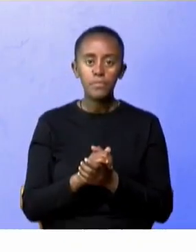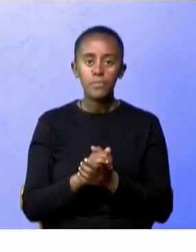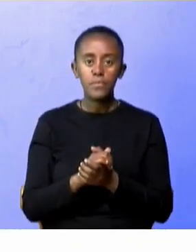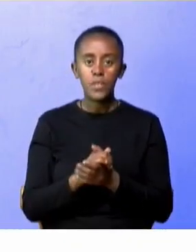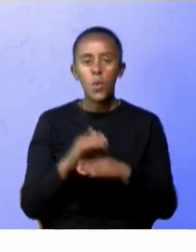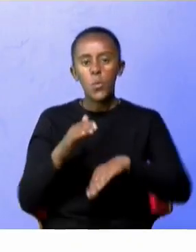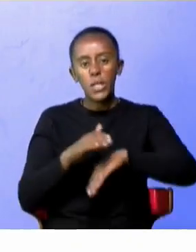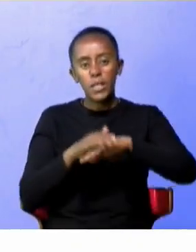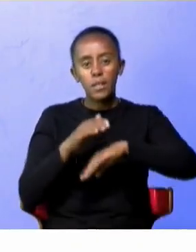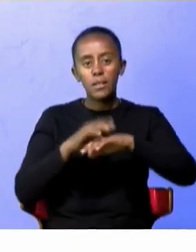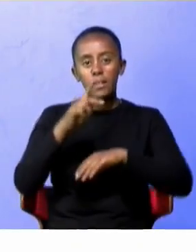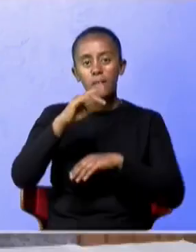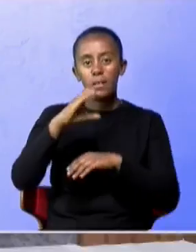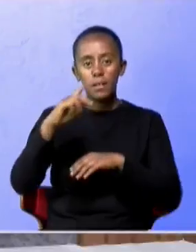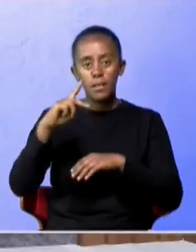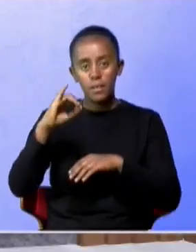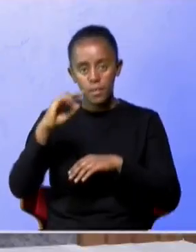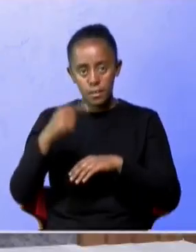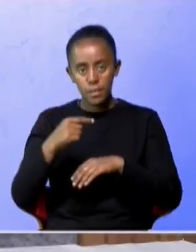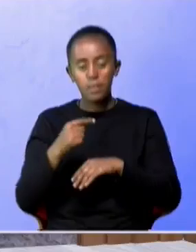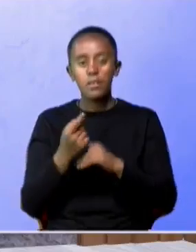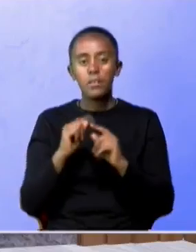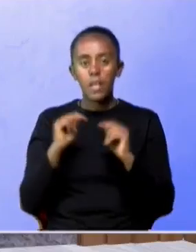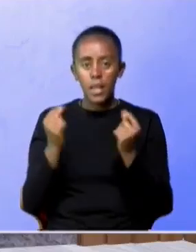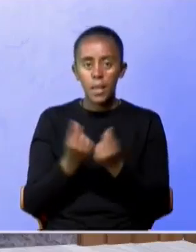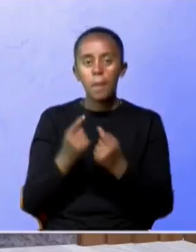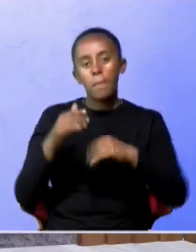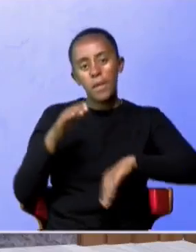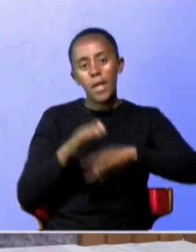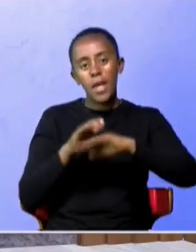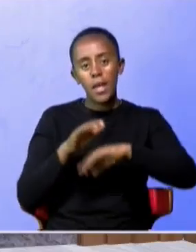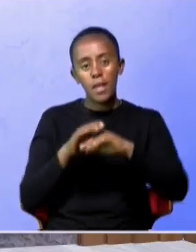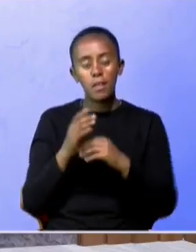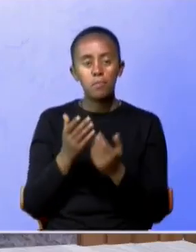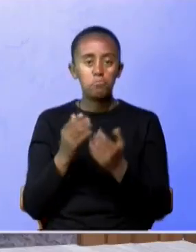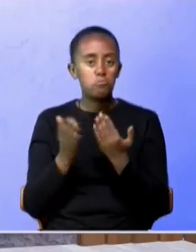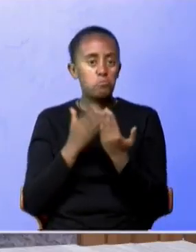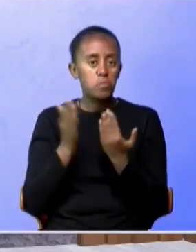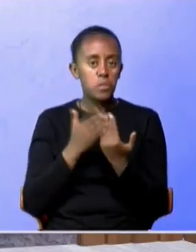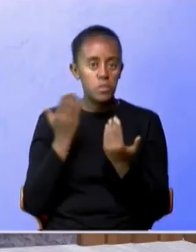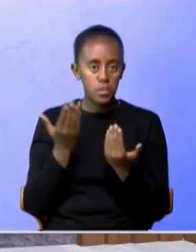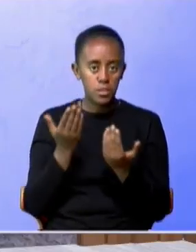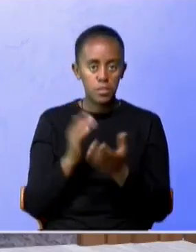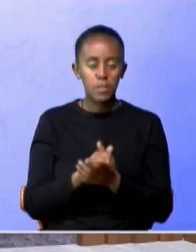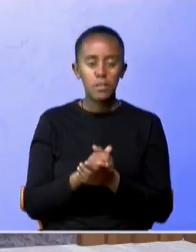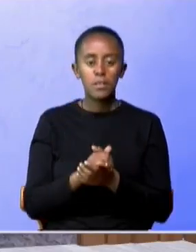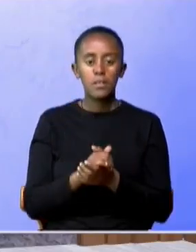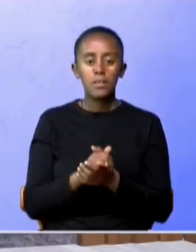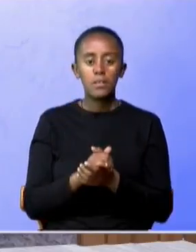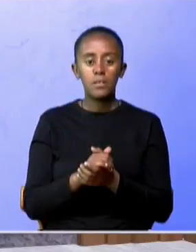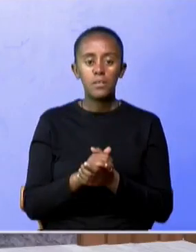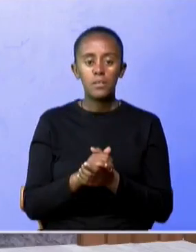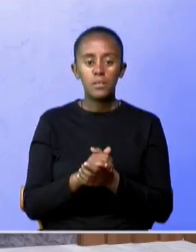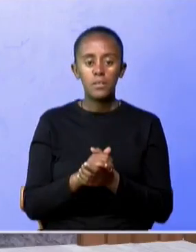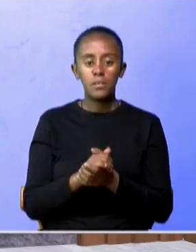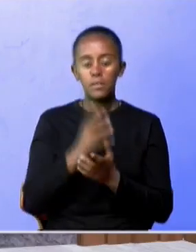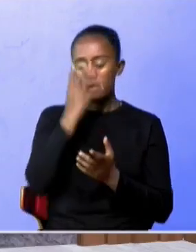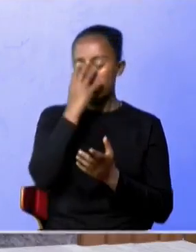kicking. The team practiced kicking. It is so easy, right? Number 3,